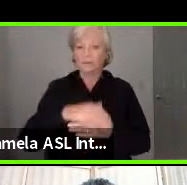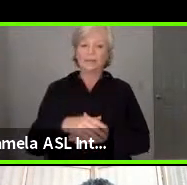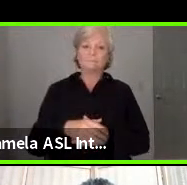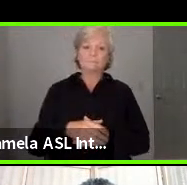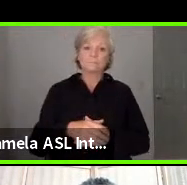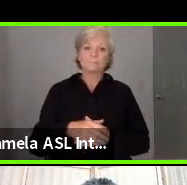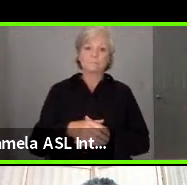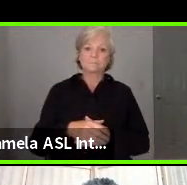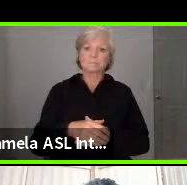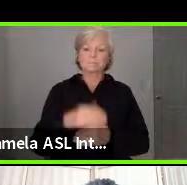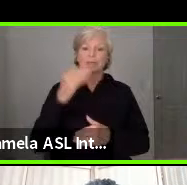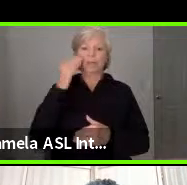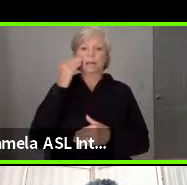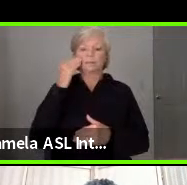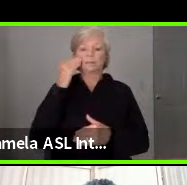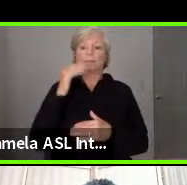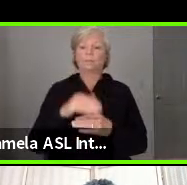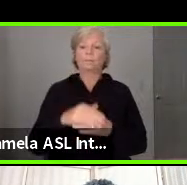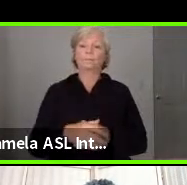I know that,